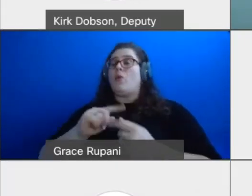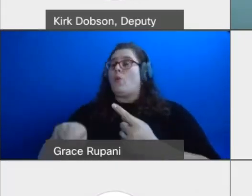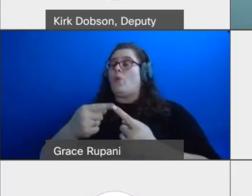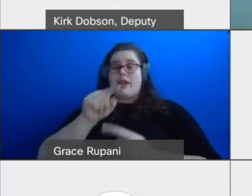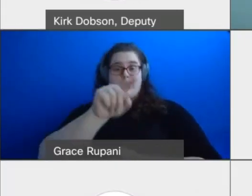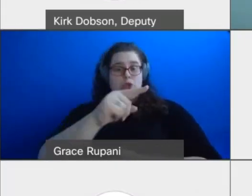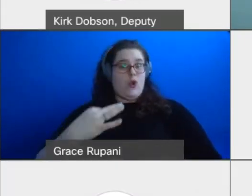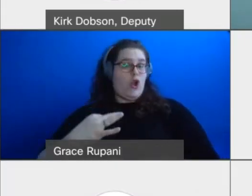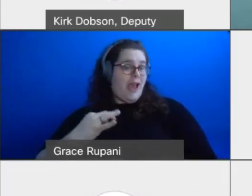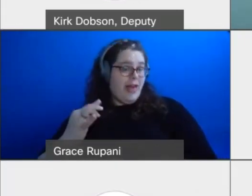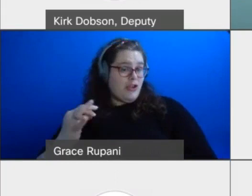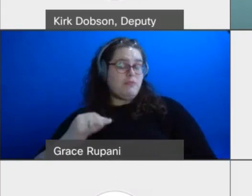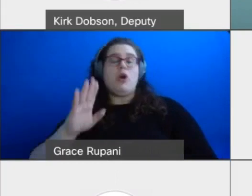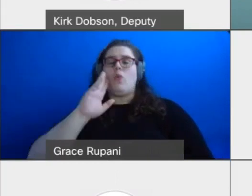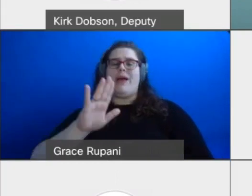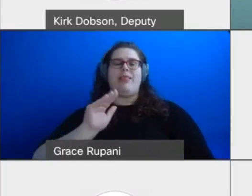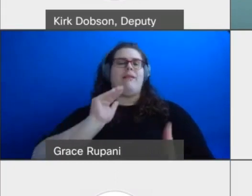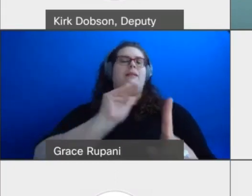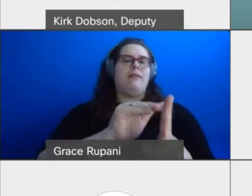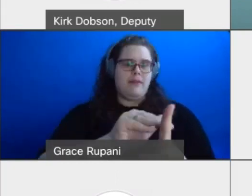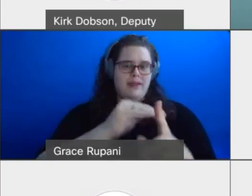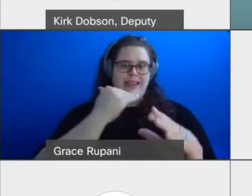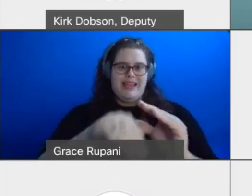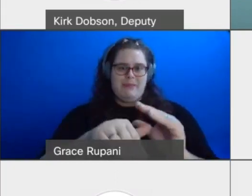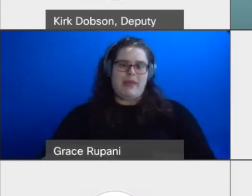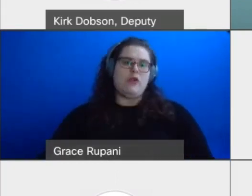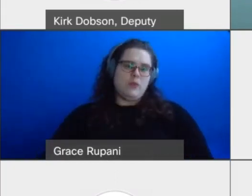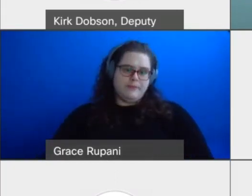time is there. So can I ask you a question about that?